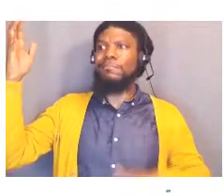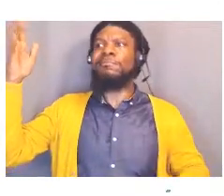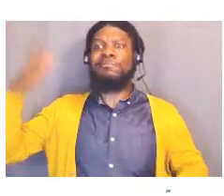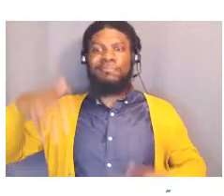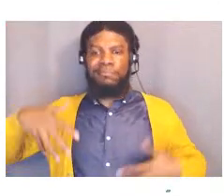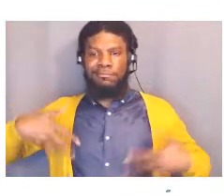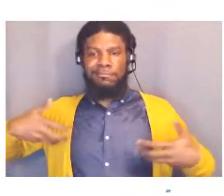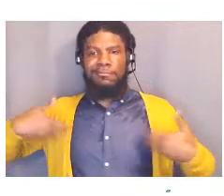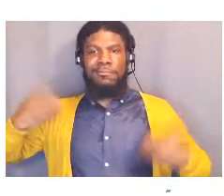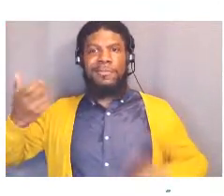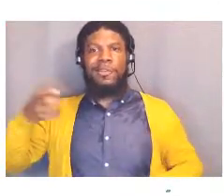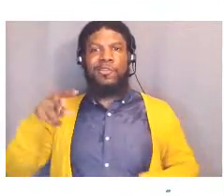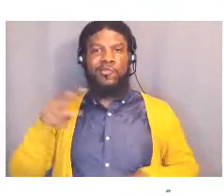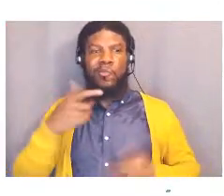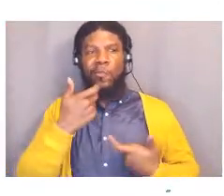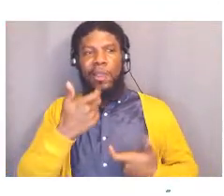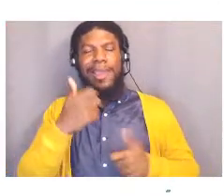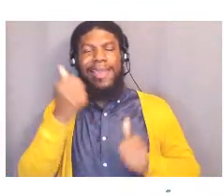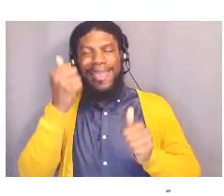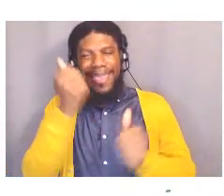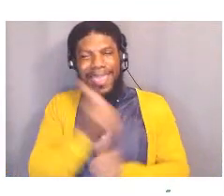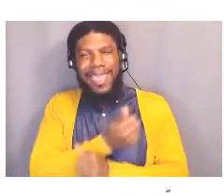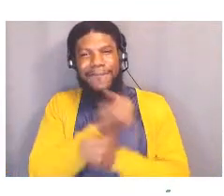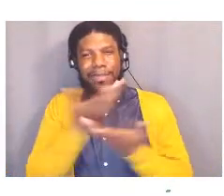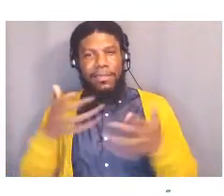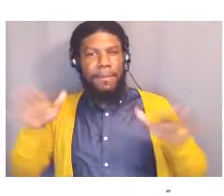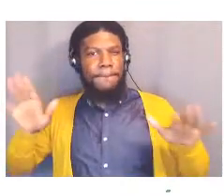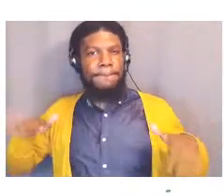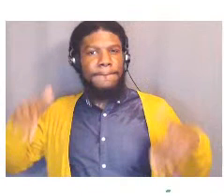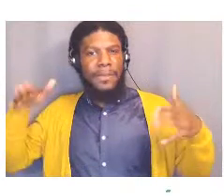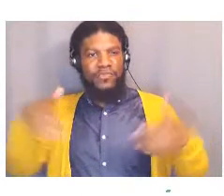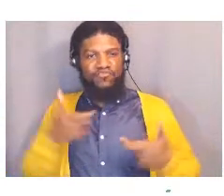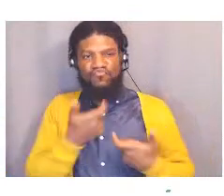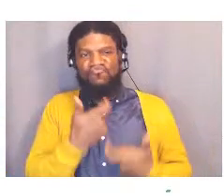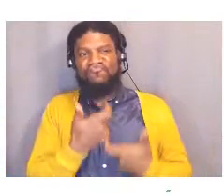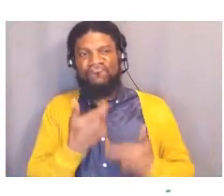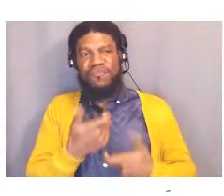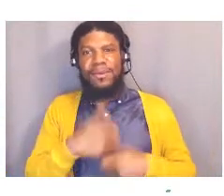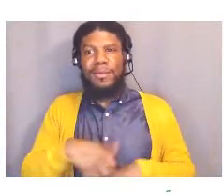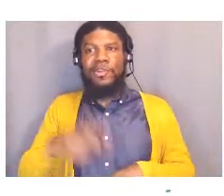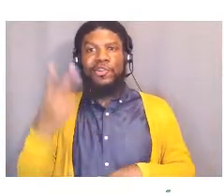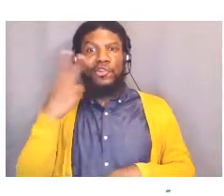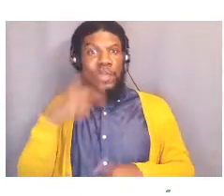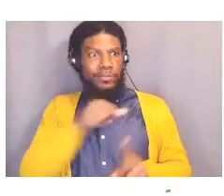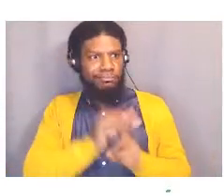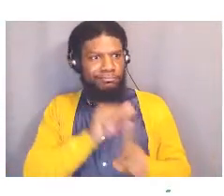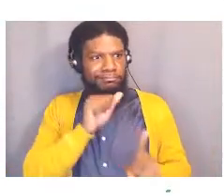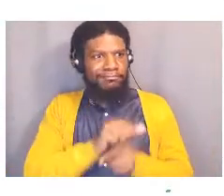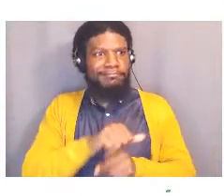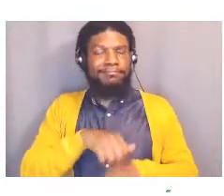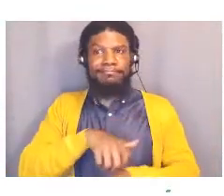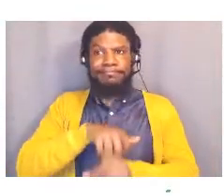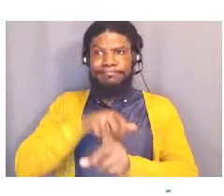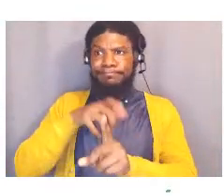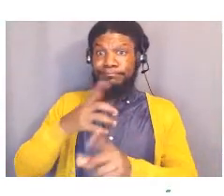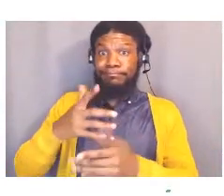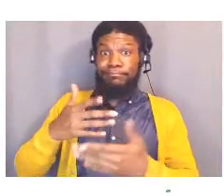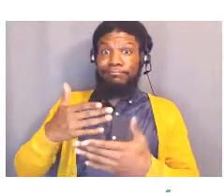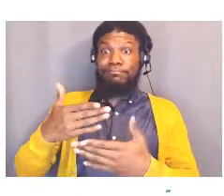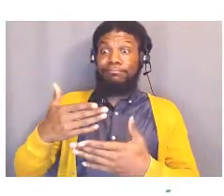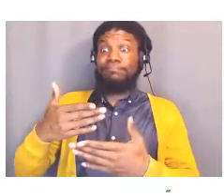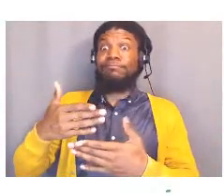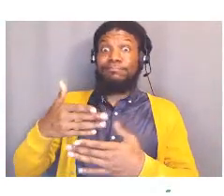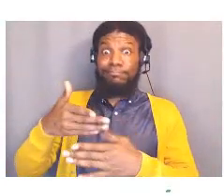that old buzzard did. He watched him play those tricks on that squirrel, and he watched him the day